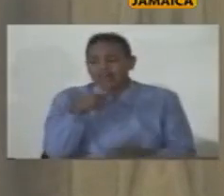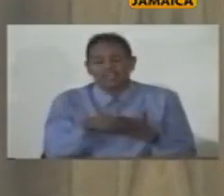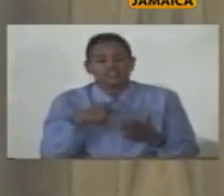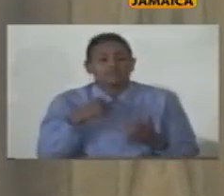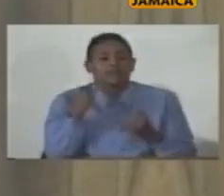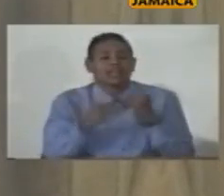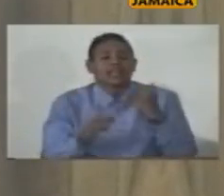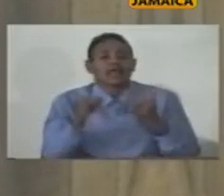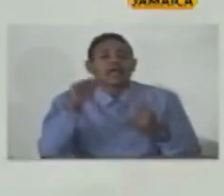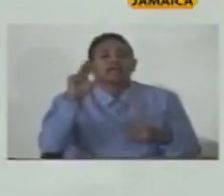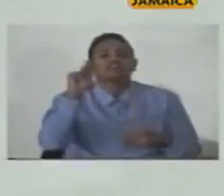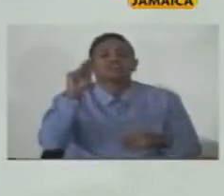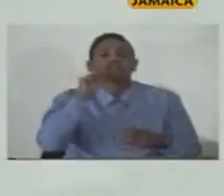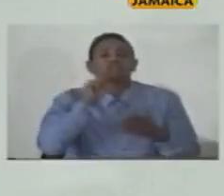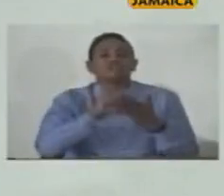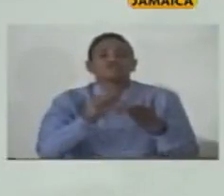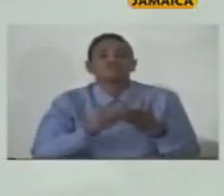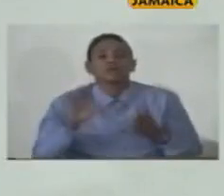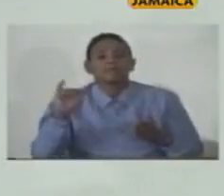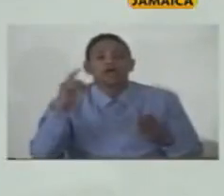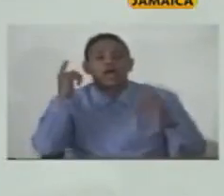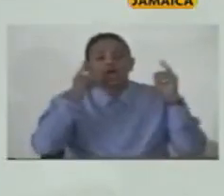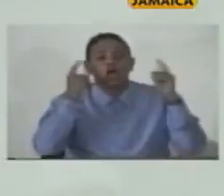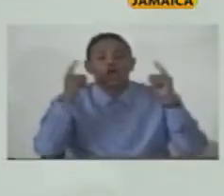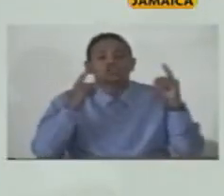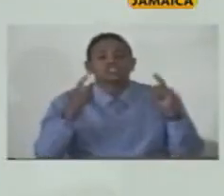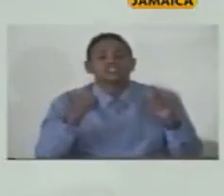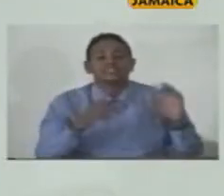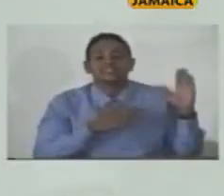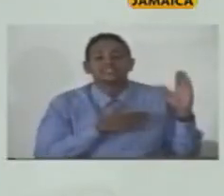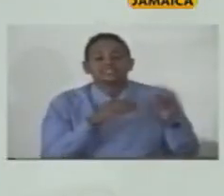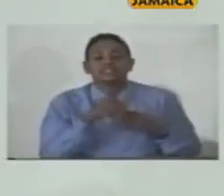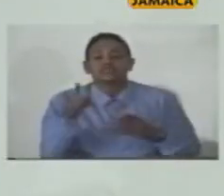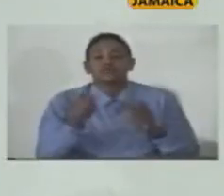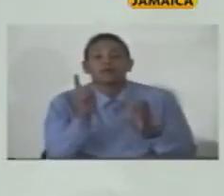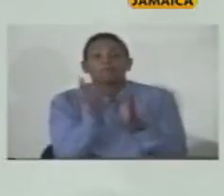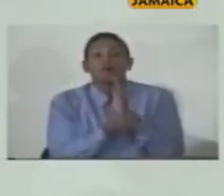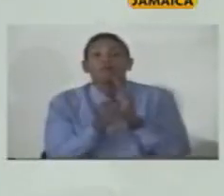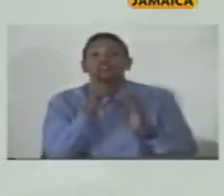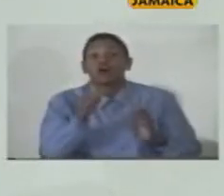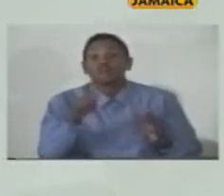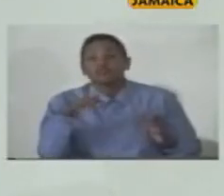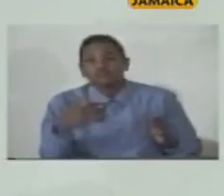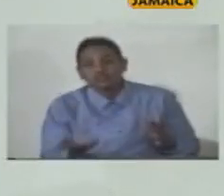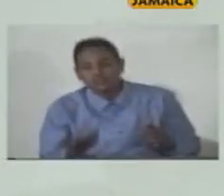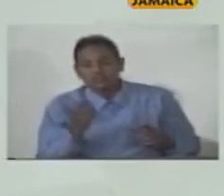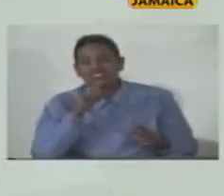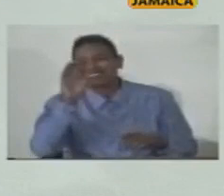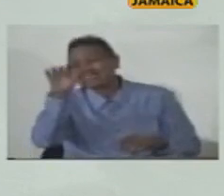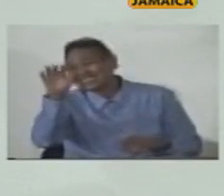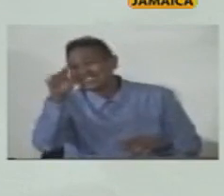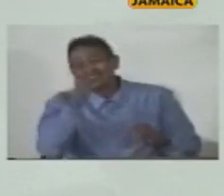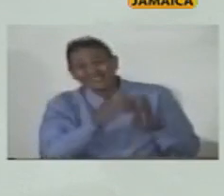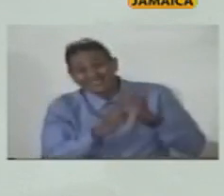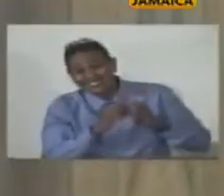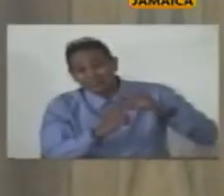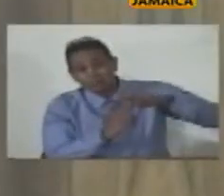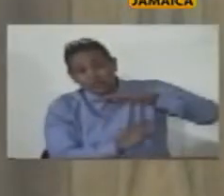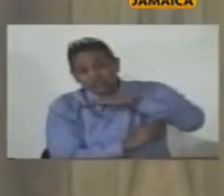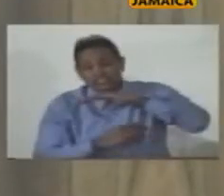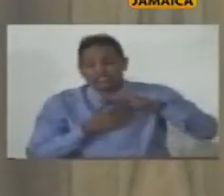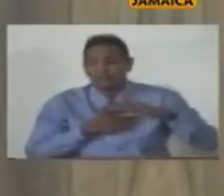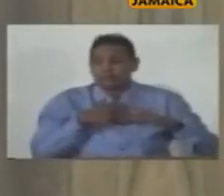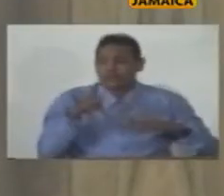written by a concerned citizen who, in his moment of desperation, reached out to get the bridge fixed. This